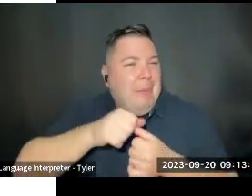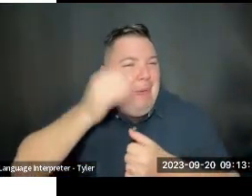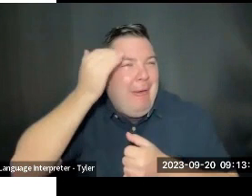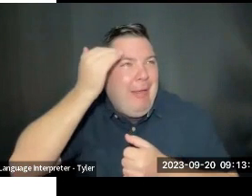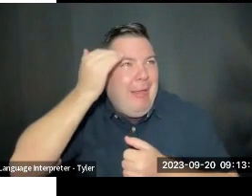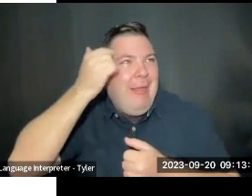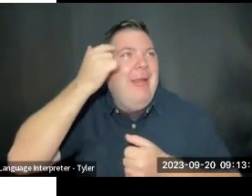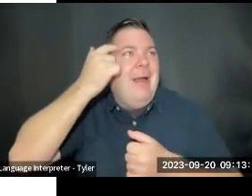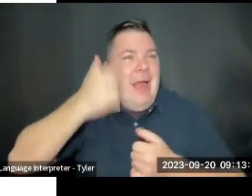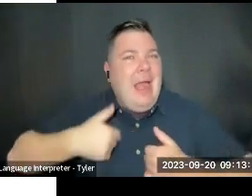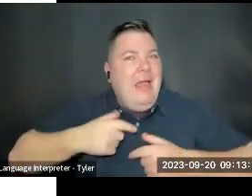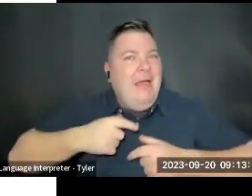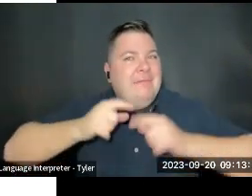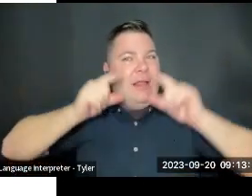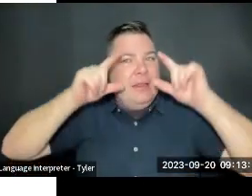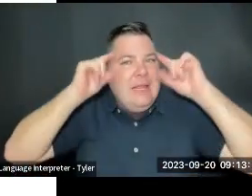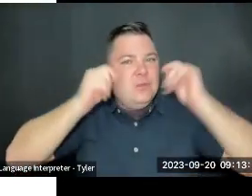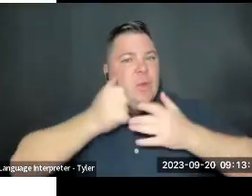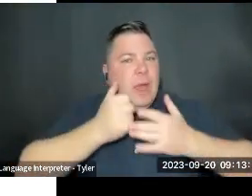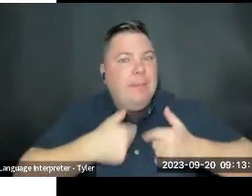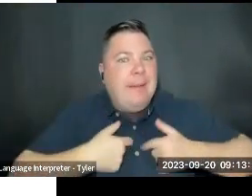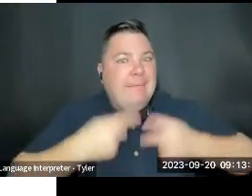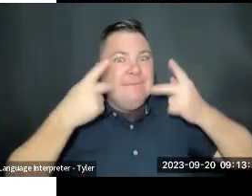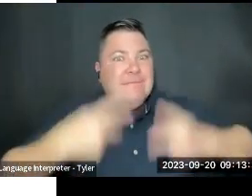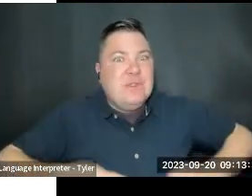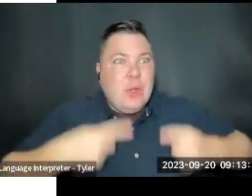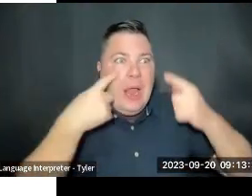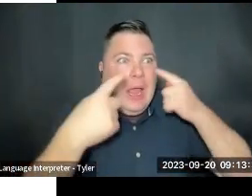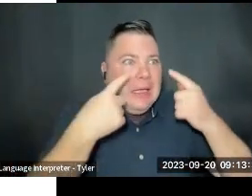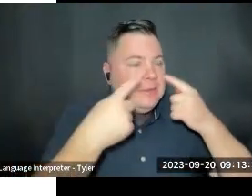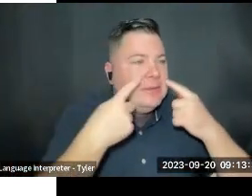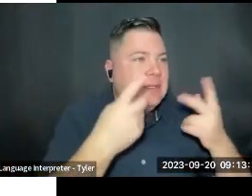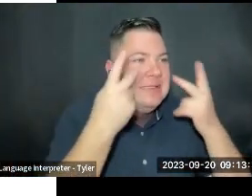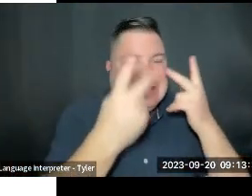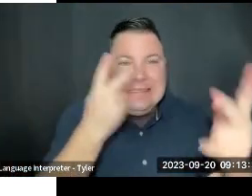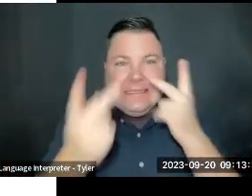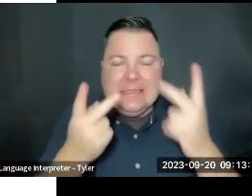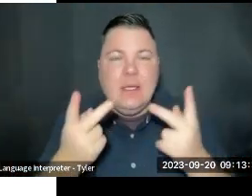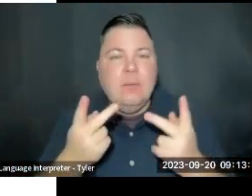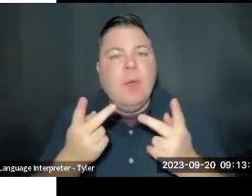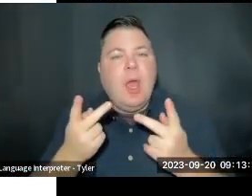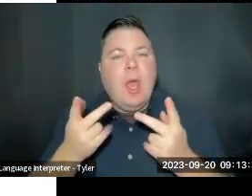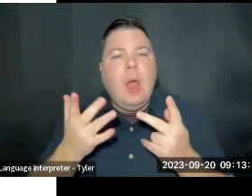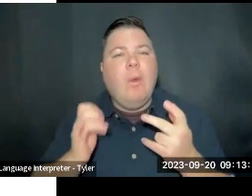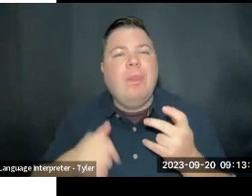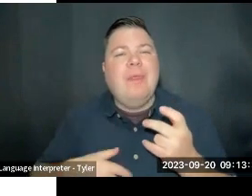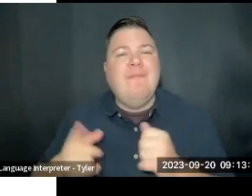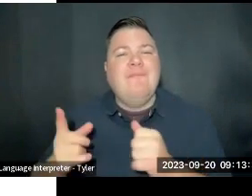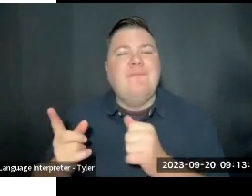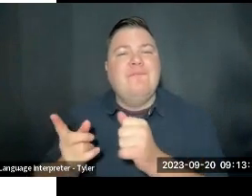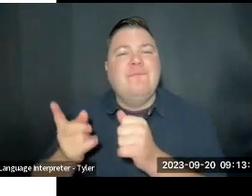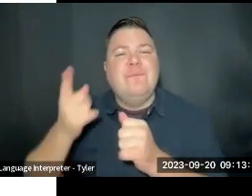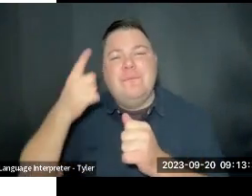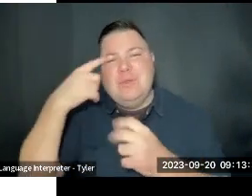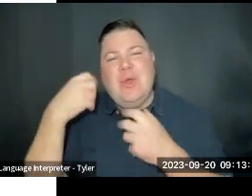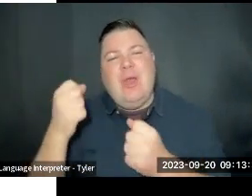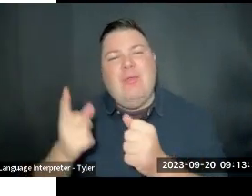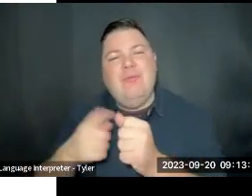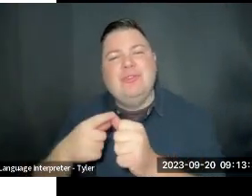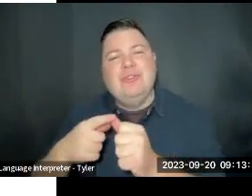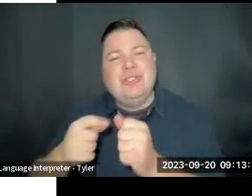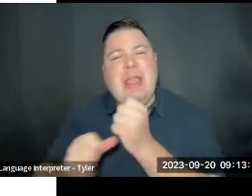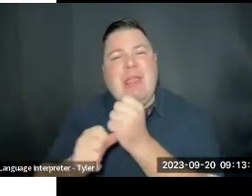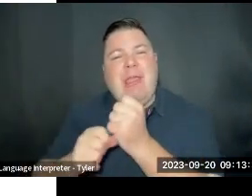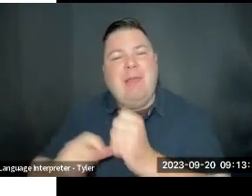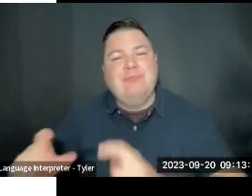I have glasses that help me with my physical eyesight, but I like to put on my mental health first aid glasses to notice those